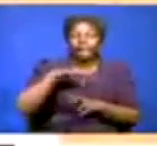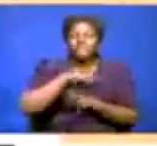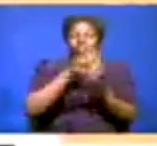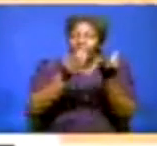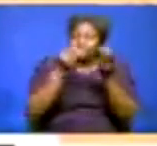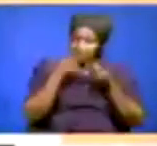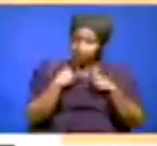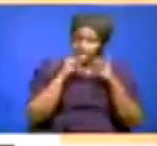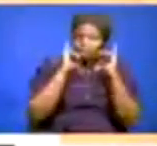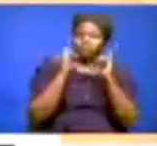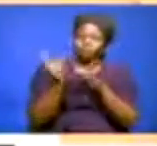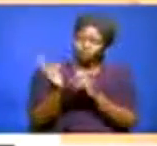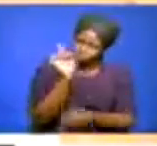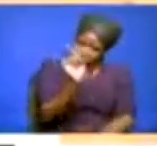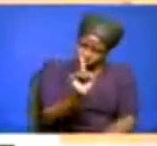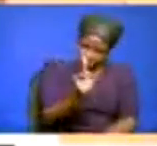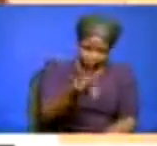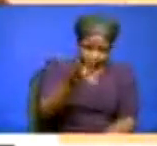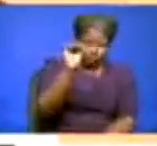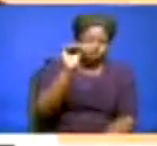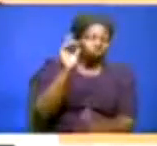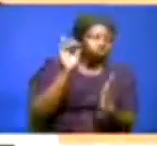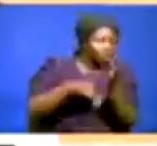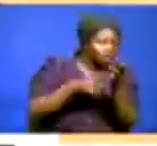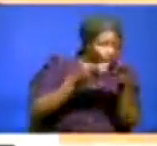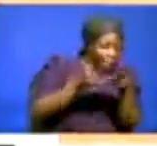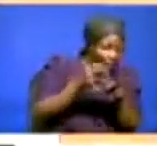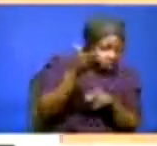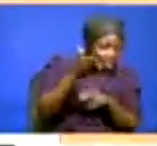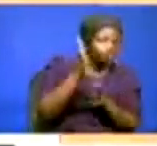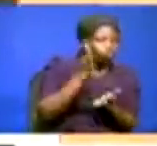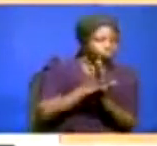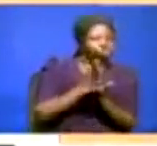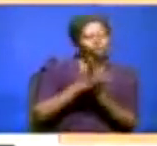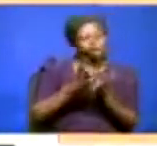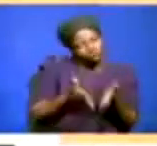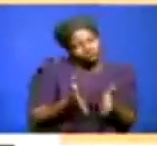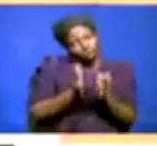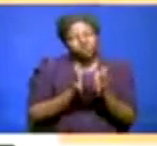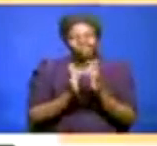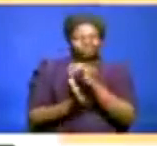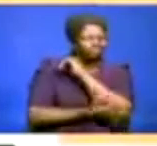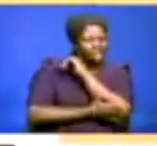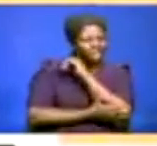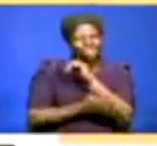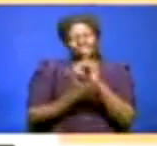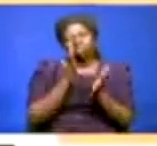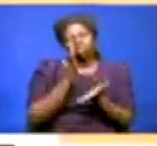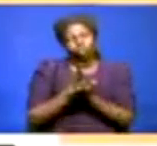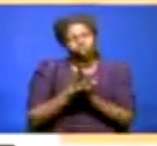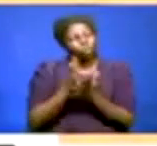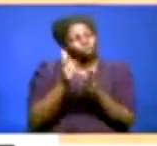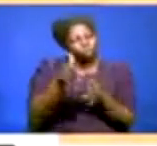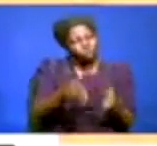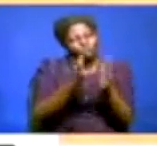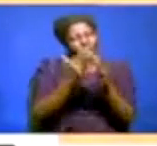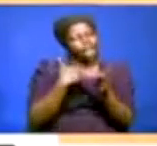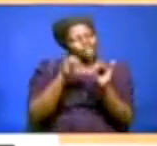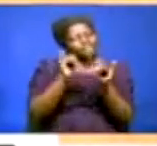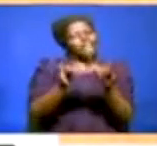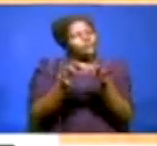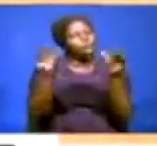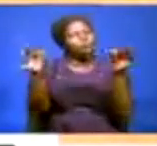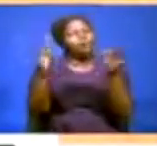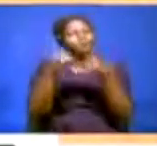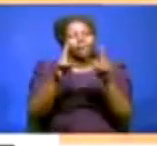tumeona vile kumeendelea. Ni kweli barabara ni mbaya na barabara imechukua muda, lakini